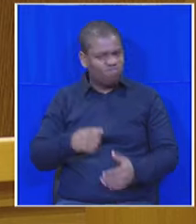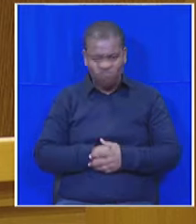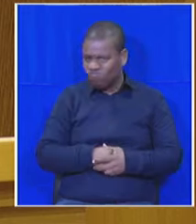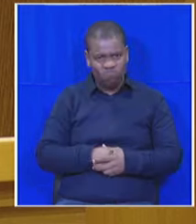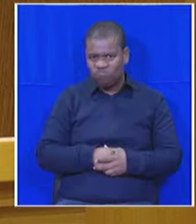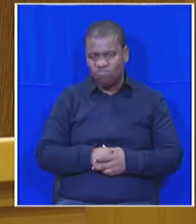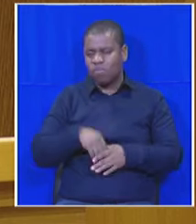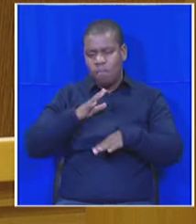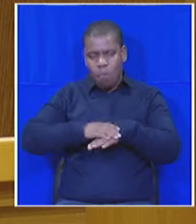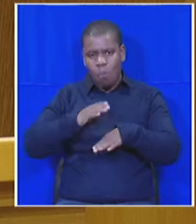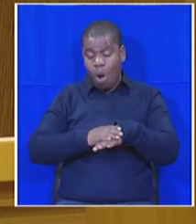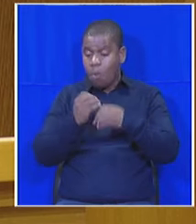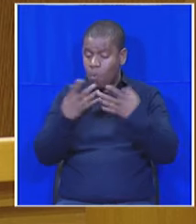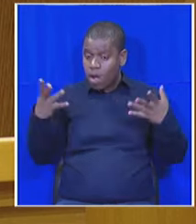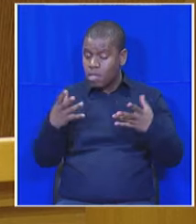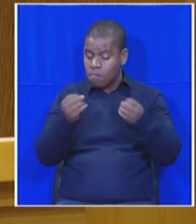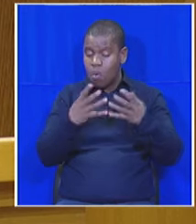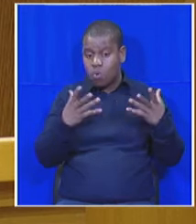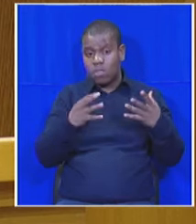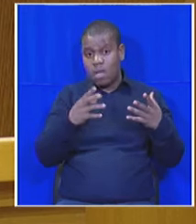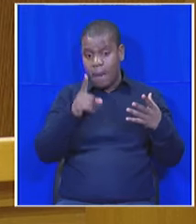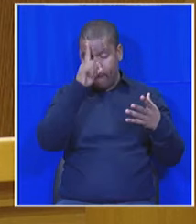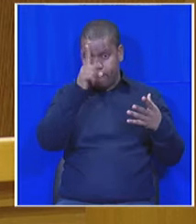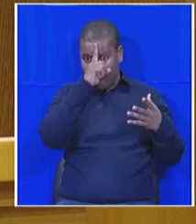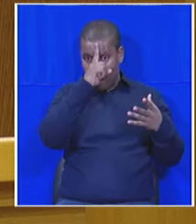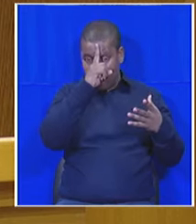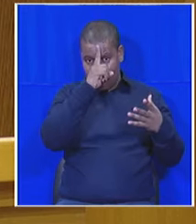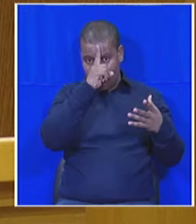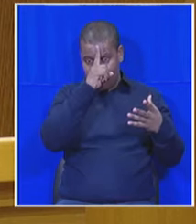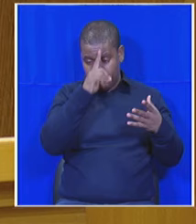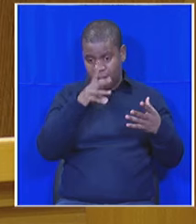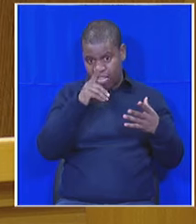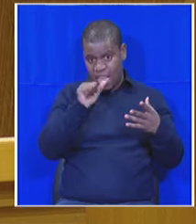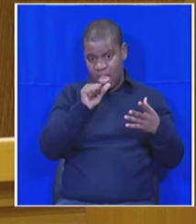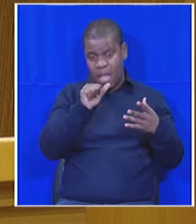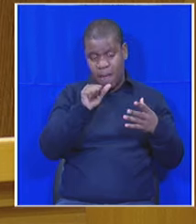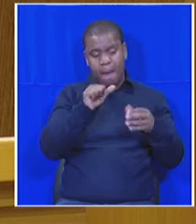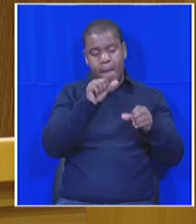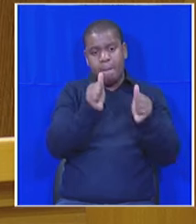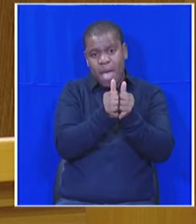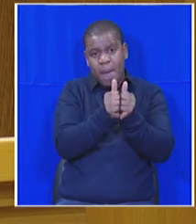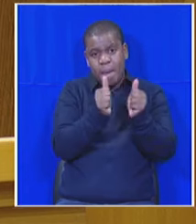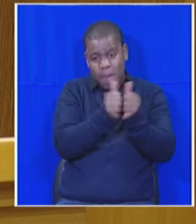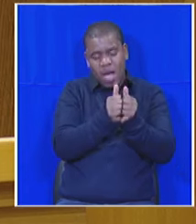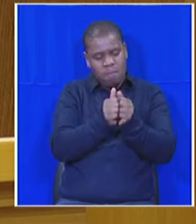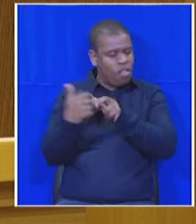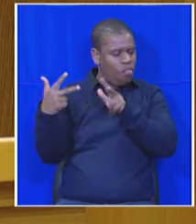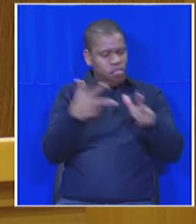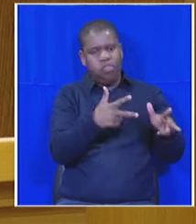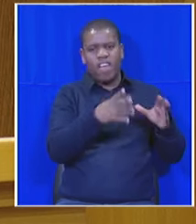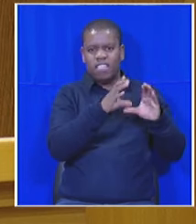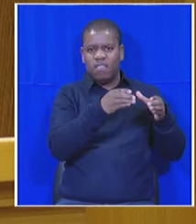Hence, more black DA members are joining the ANC. A case in point for your information, as